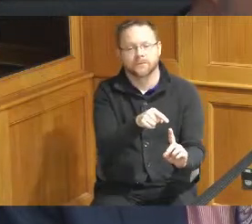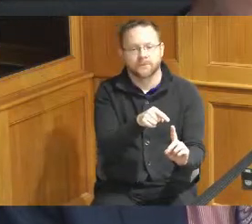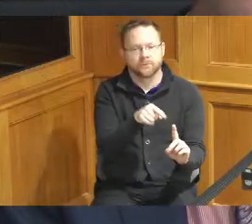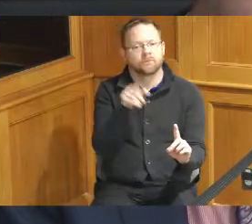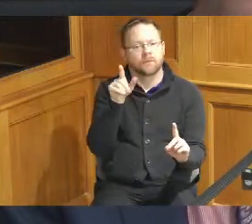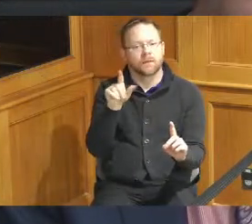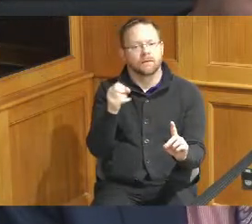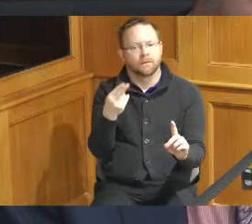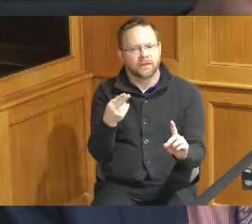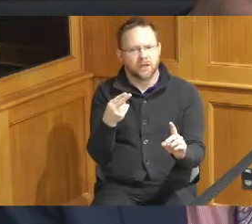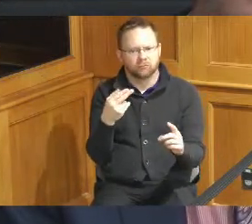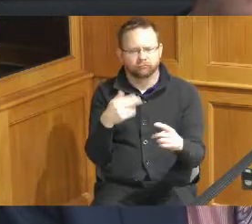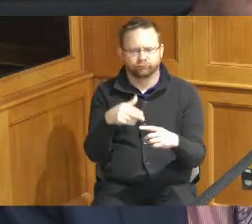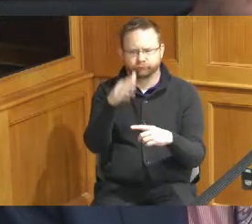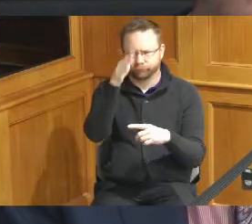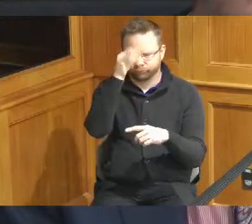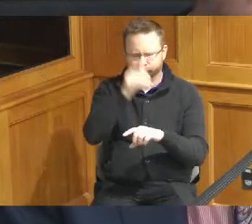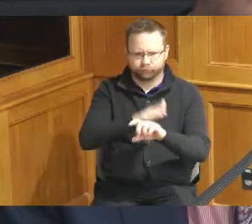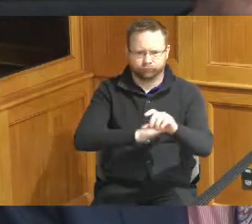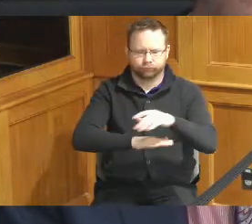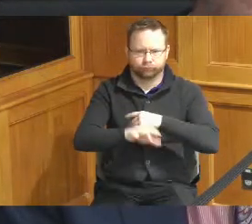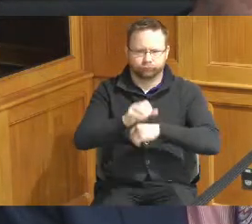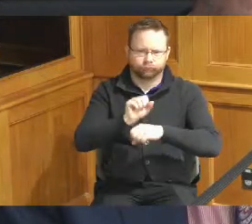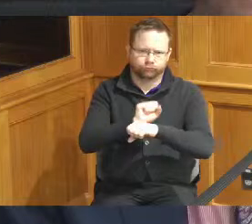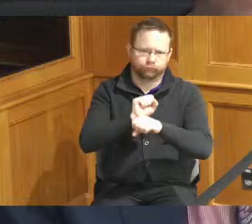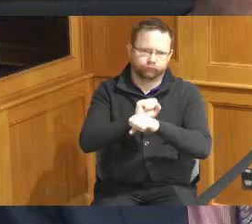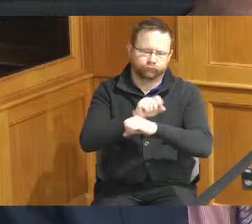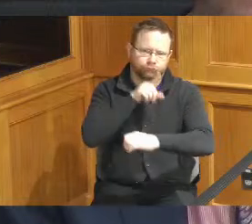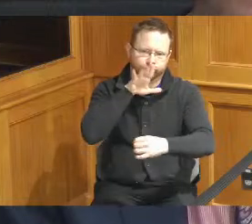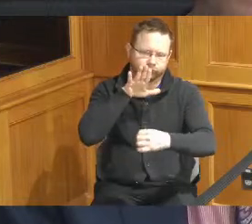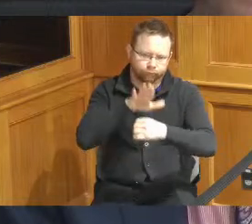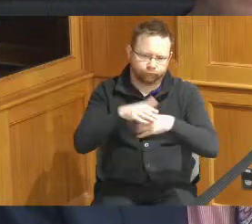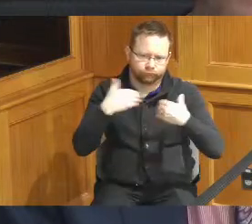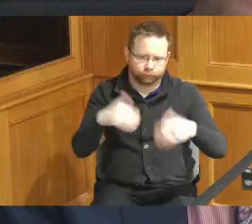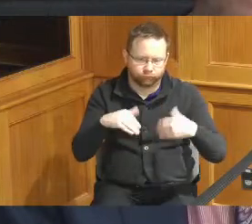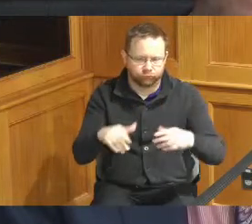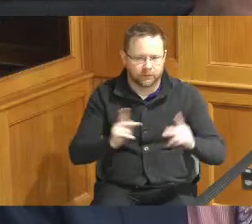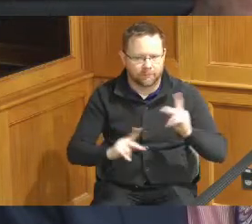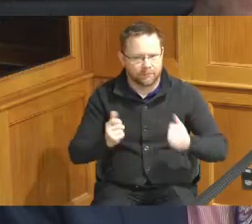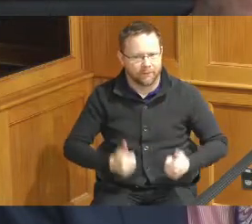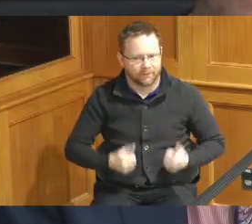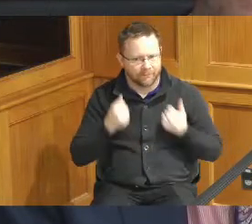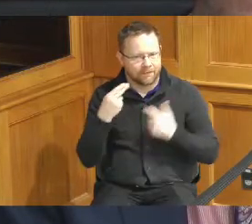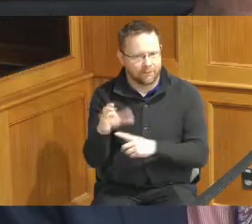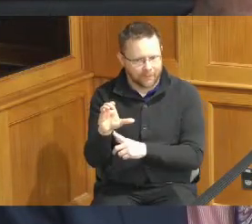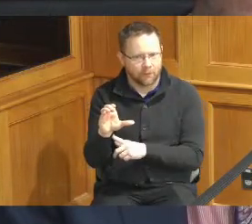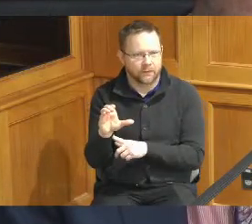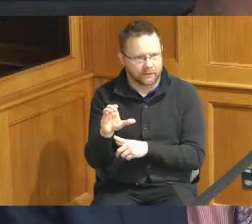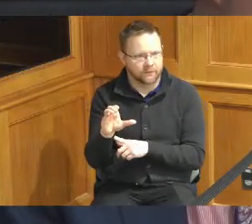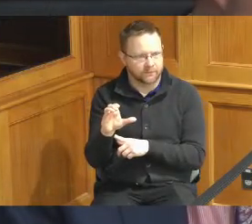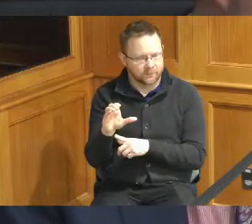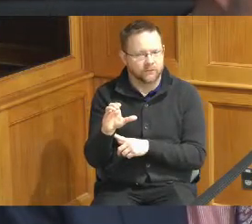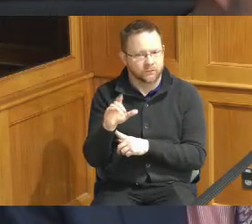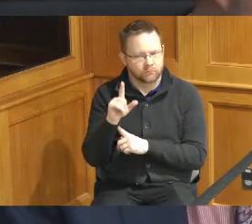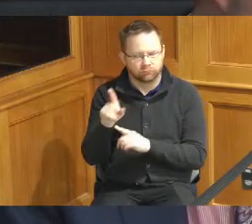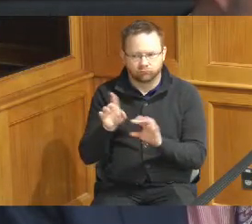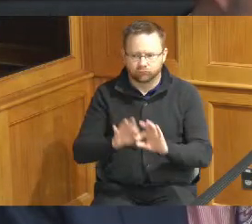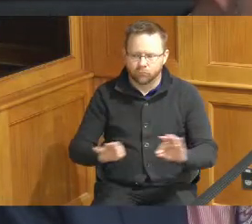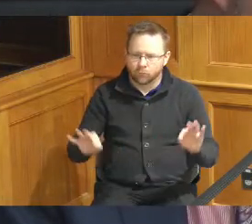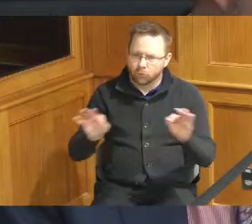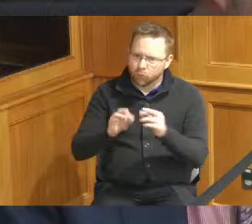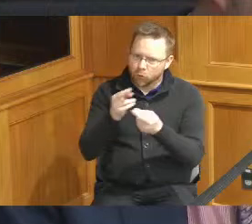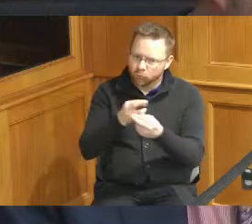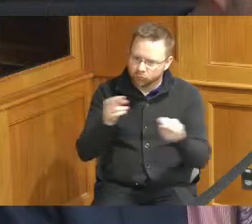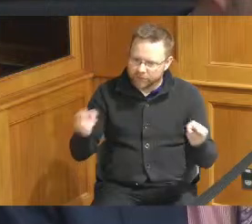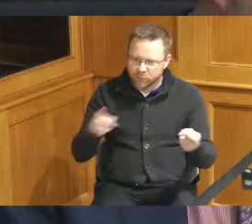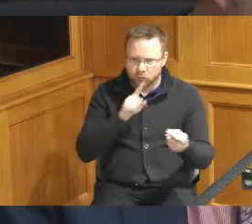has endlessly demonstrated her commitment and dedication to the residents of Hamilton County as an instrumental resource and